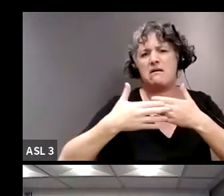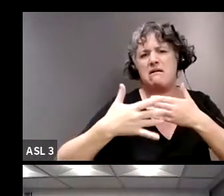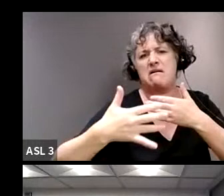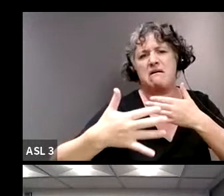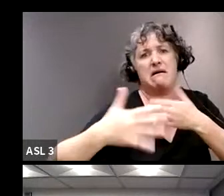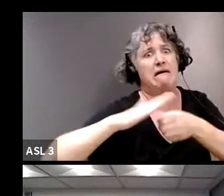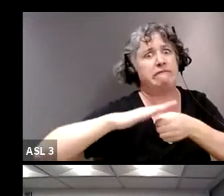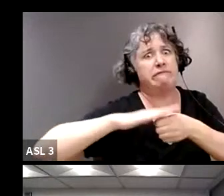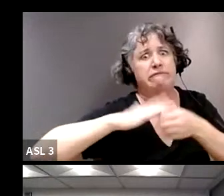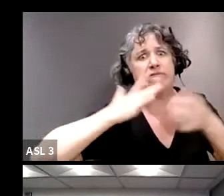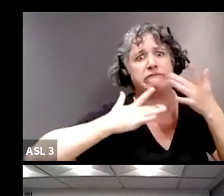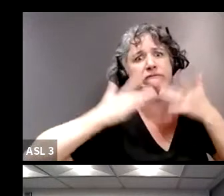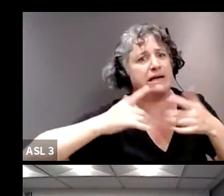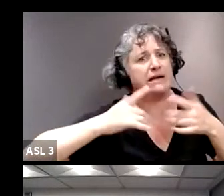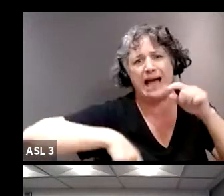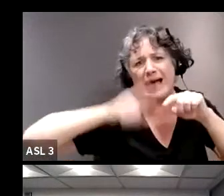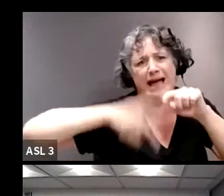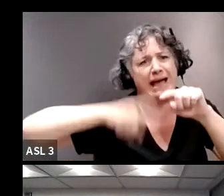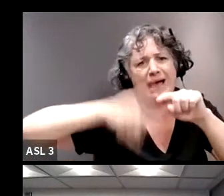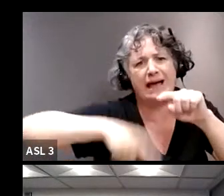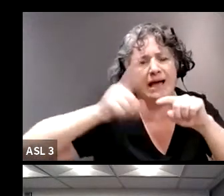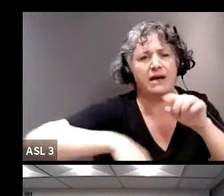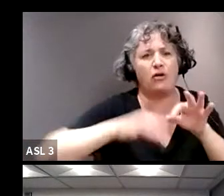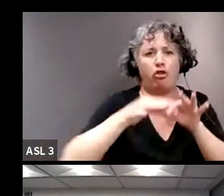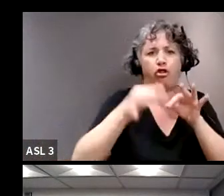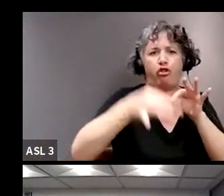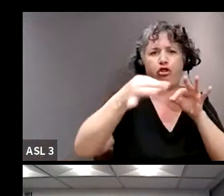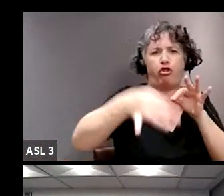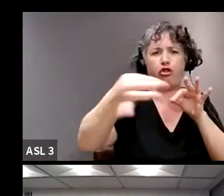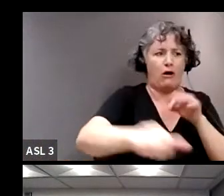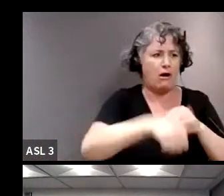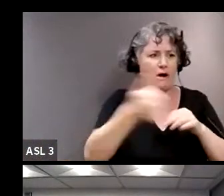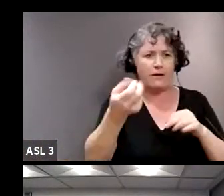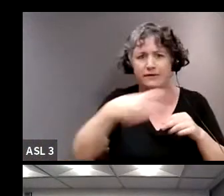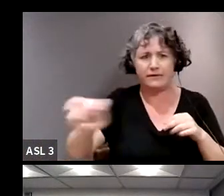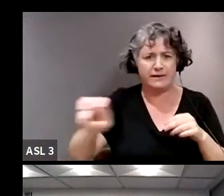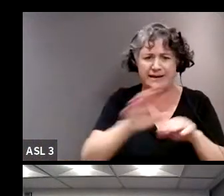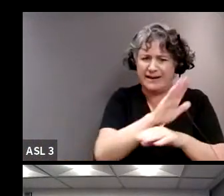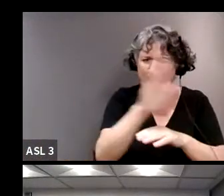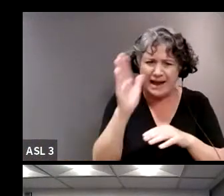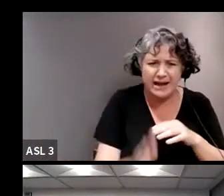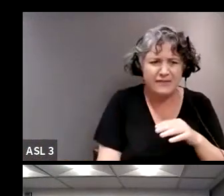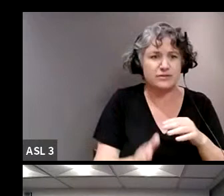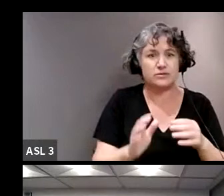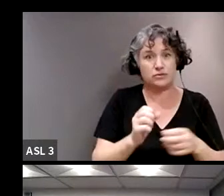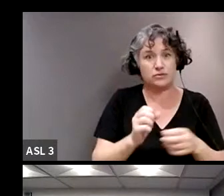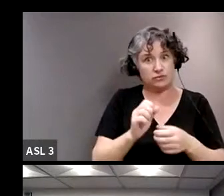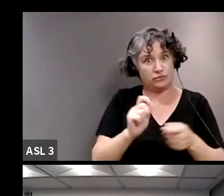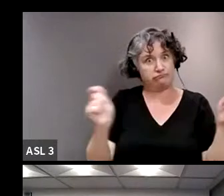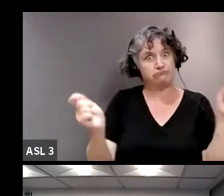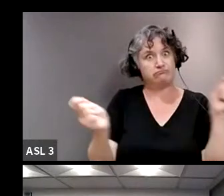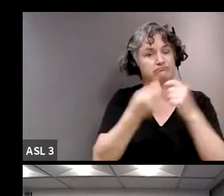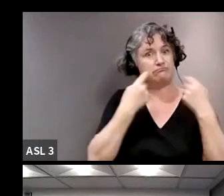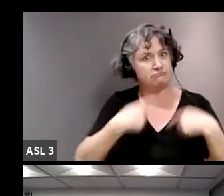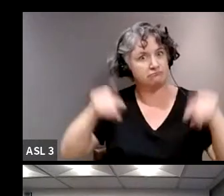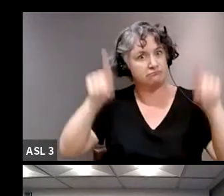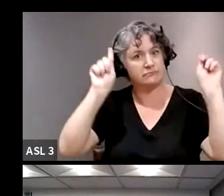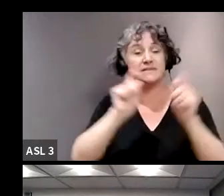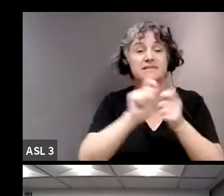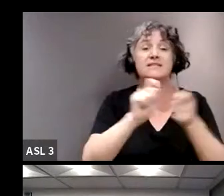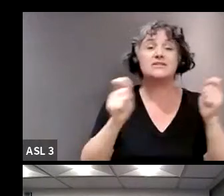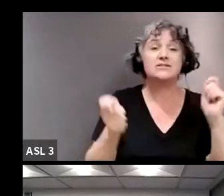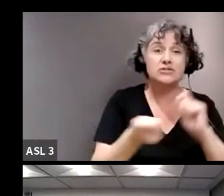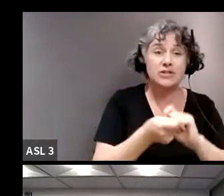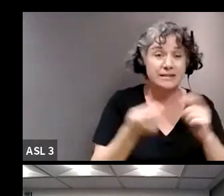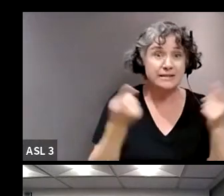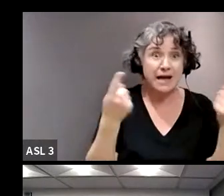a set of partnerships robust enough there will never be alternatives that are ready soon enough to create change change comes when you decide to move